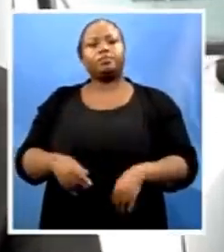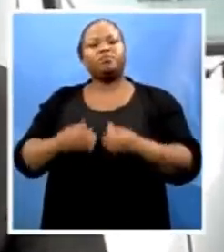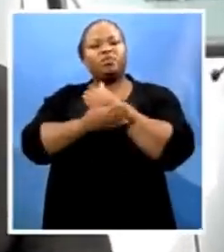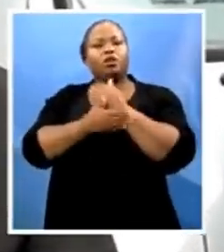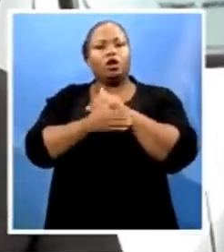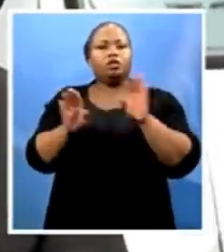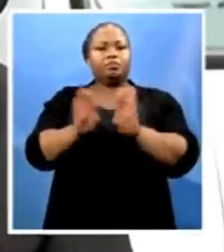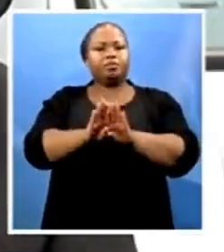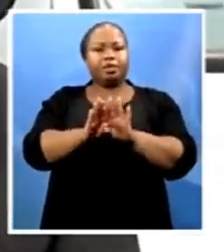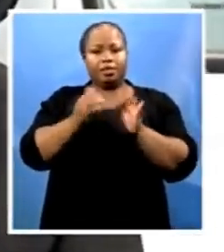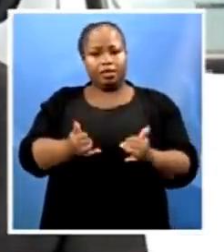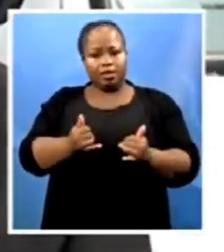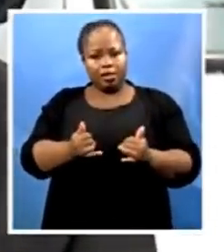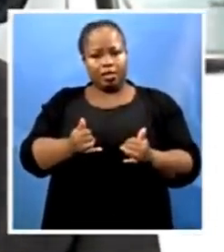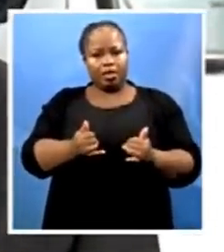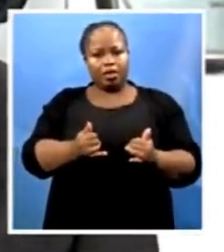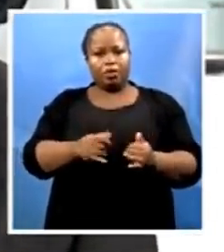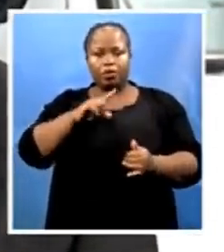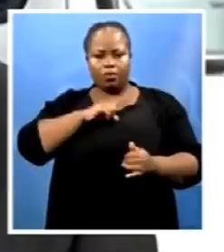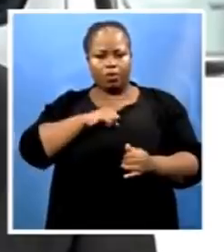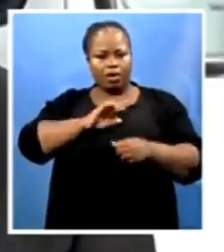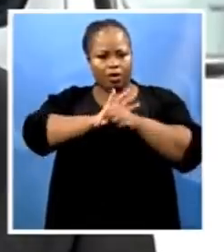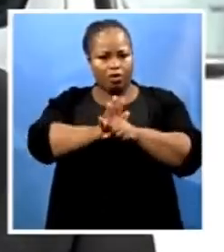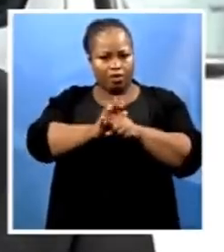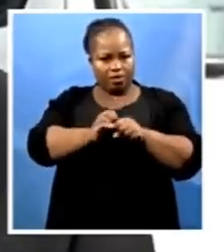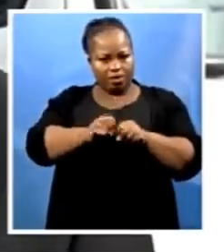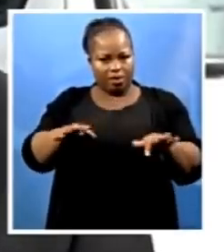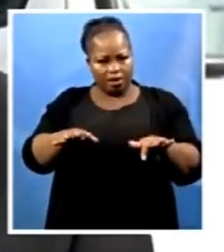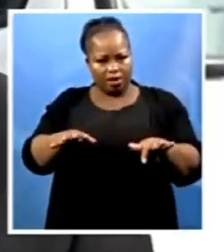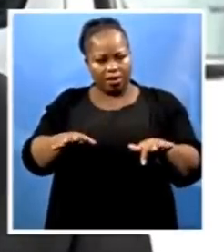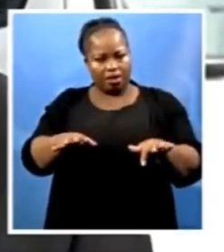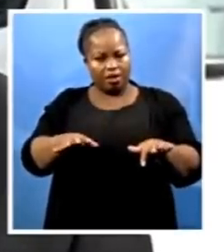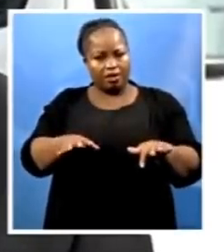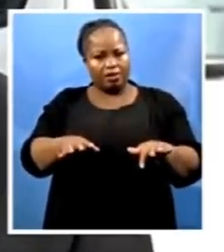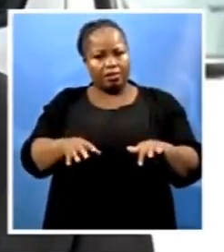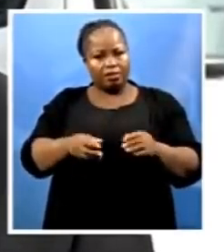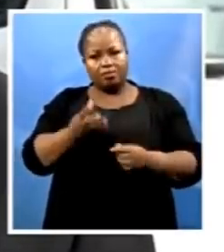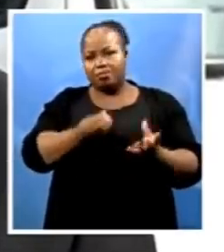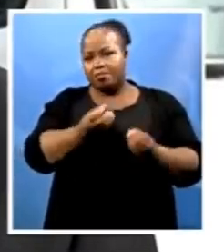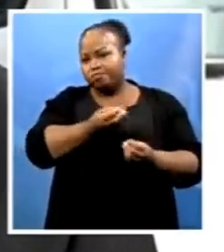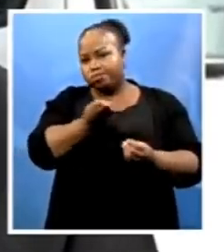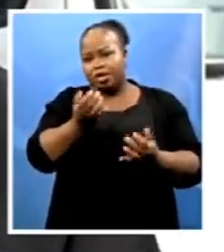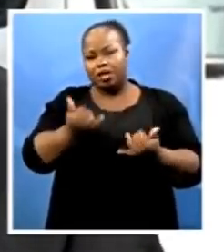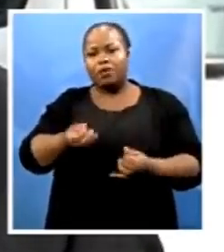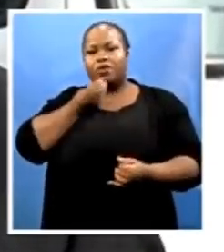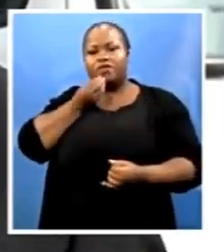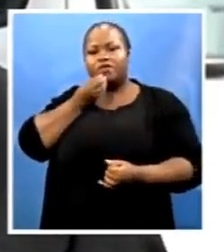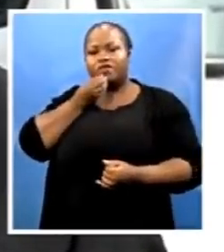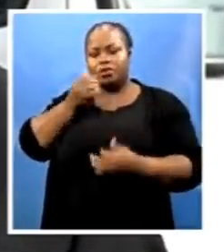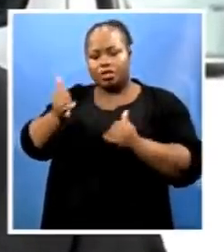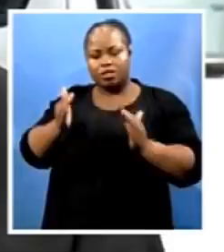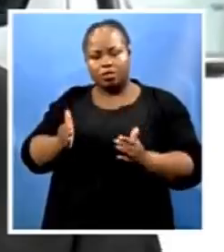of COVID-19, we are distributing food packs to needy families across the province. We